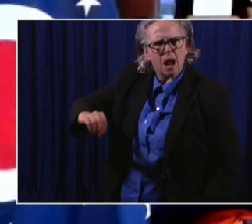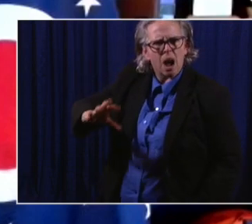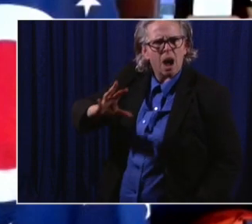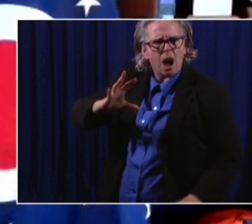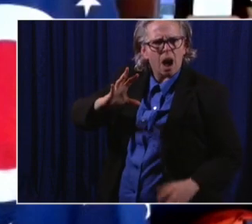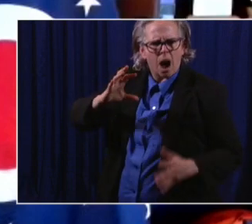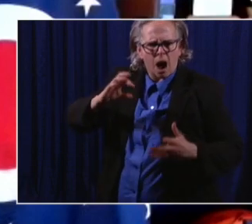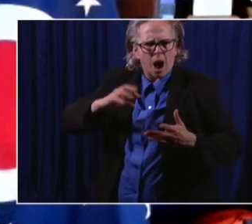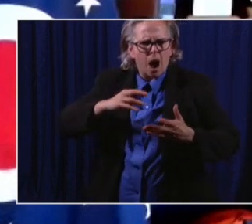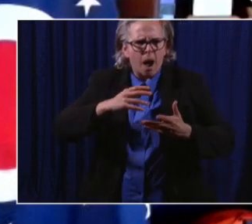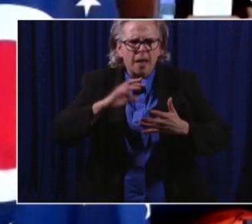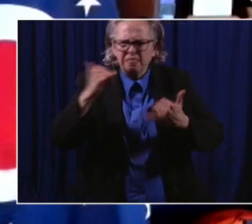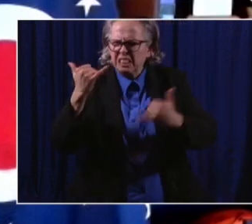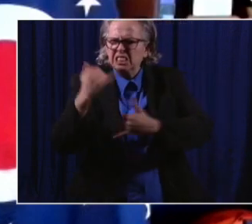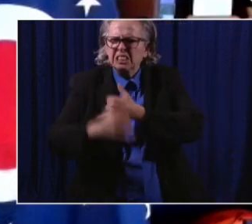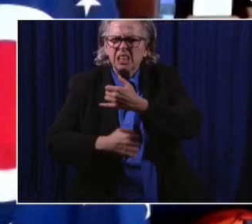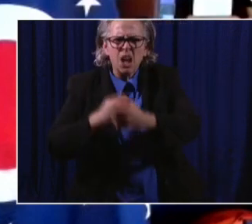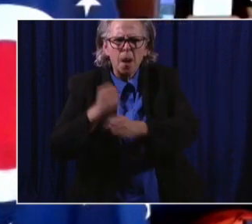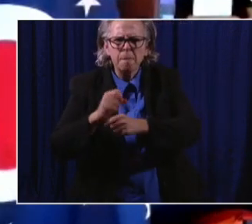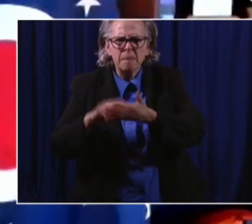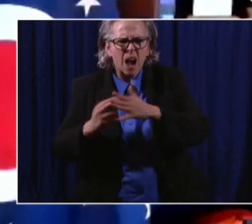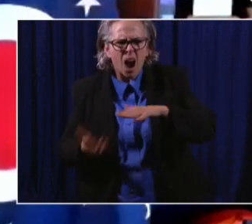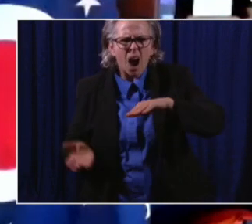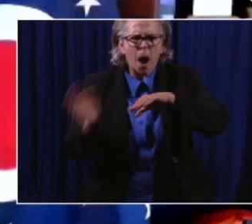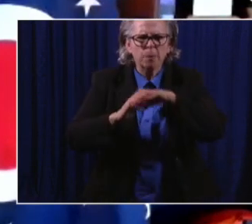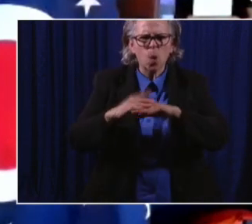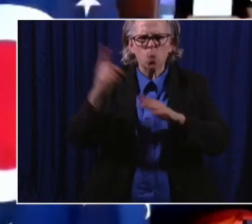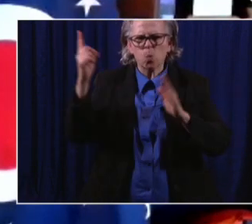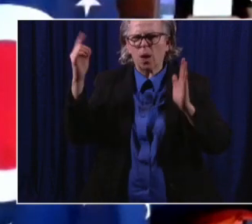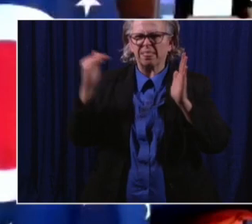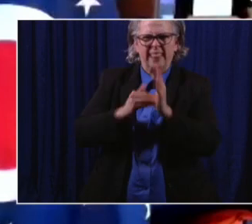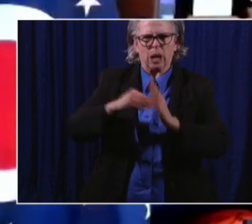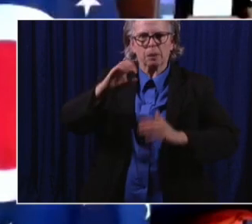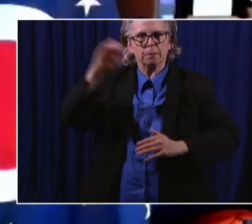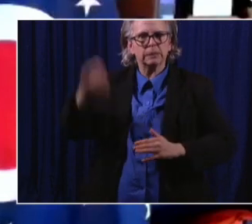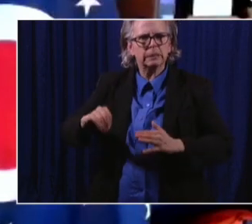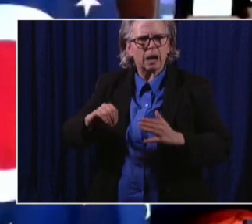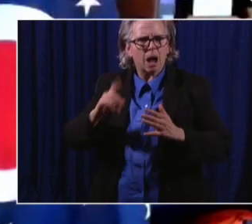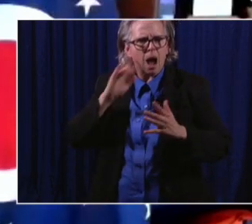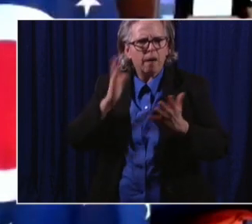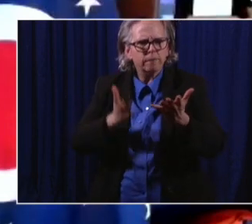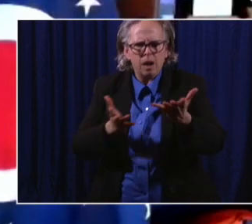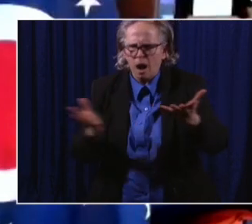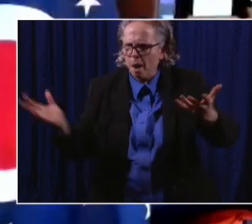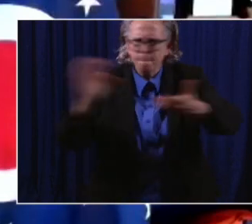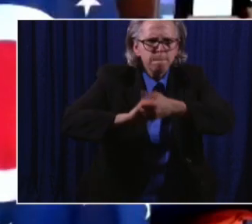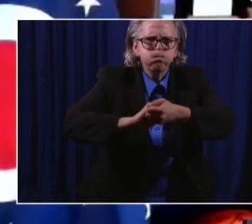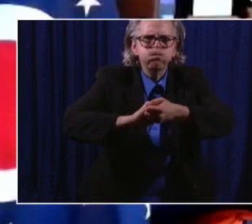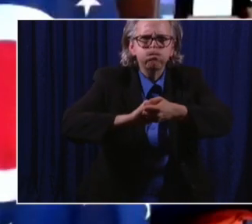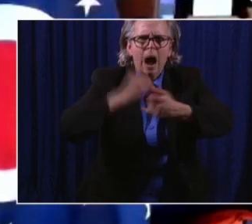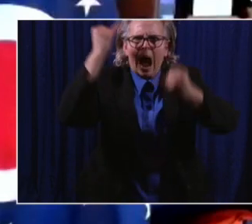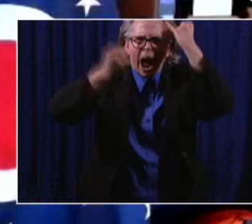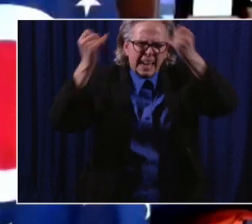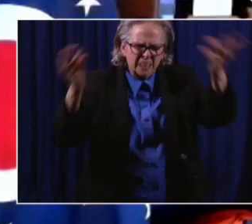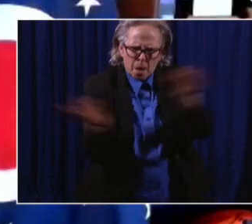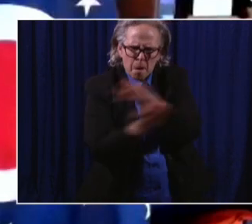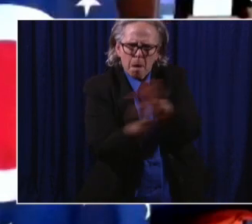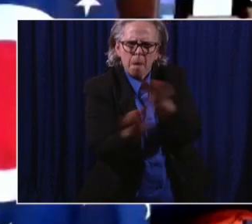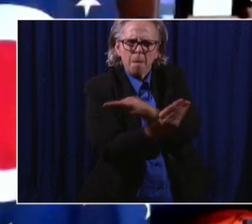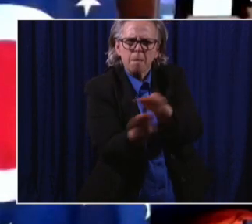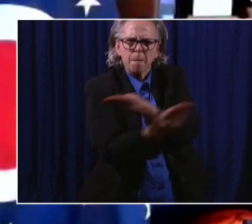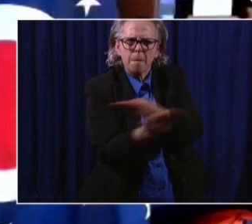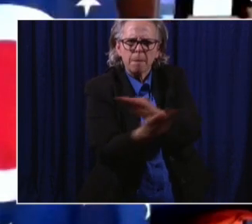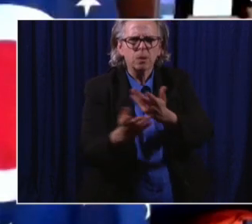a 1,000% increase. Amazing work going on at the University of Cincinnati in